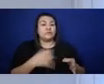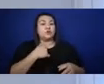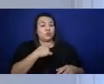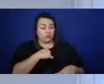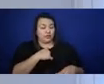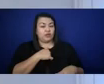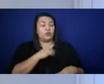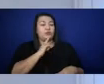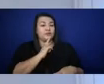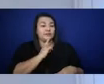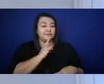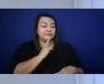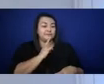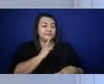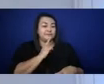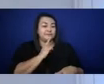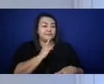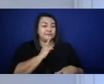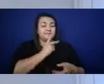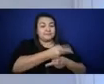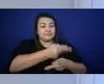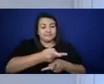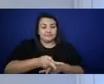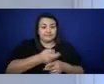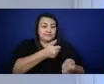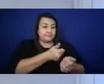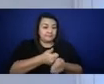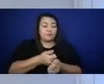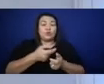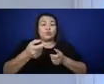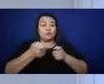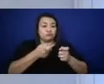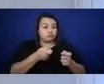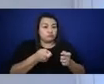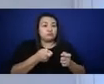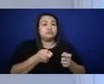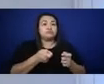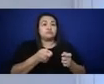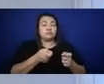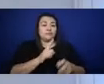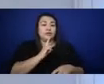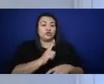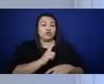or whatever the case is, we have to specify that to the individual.